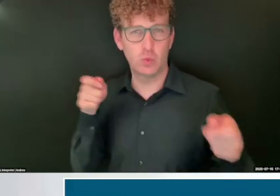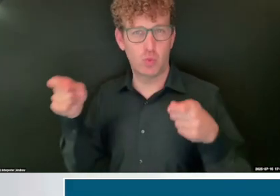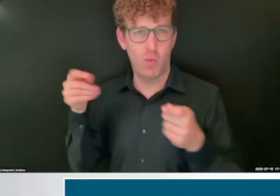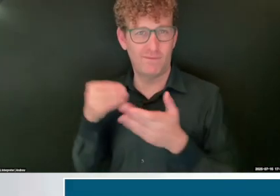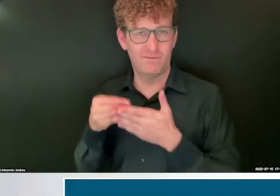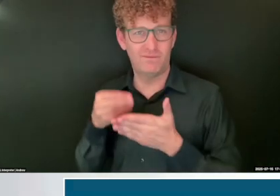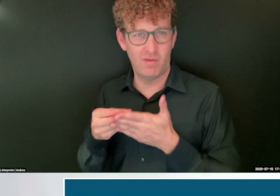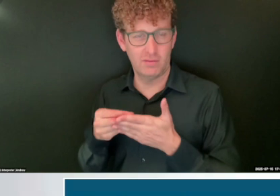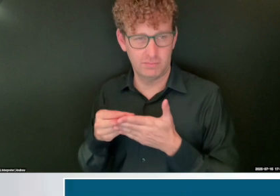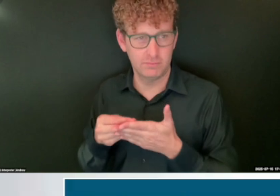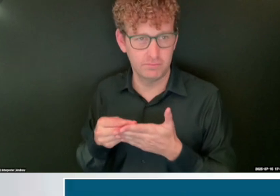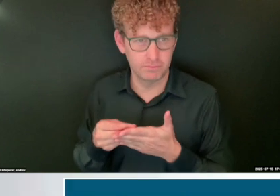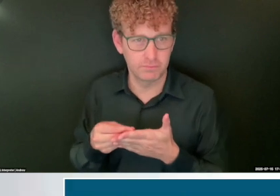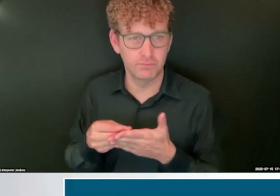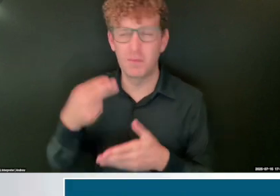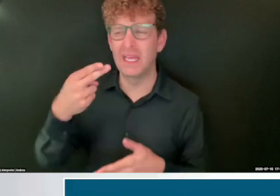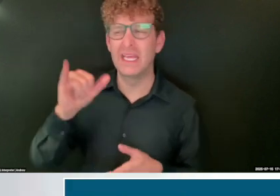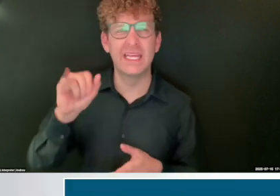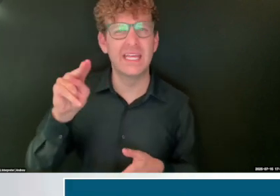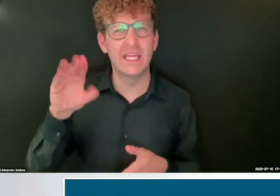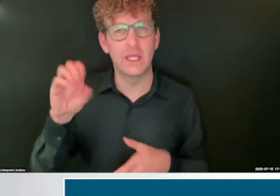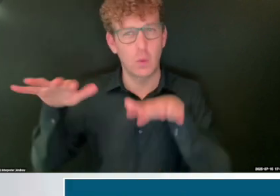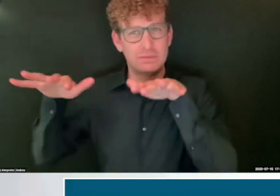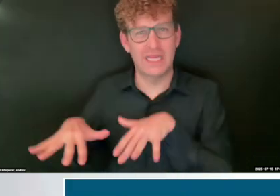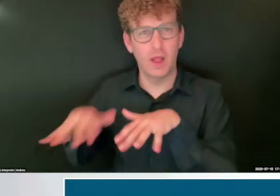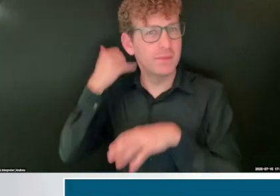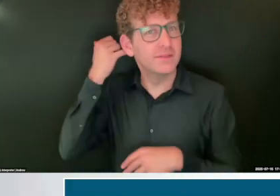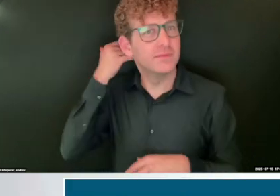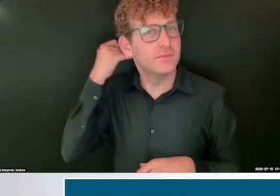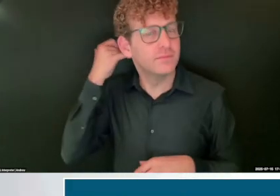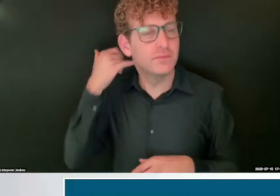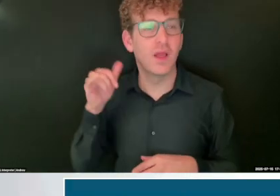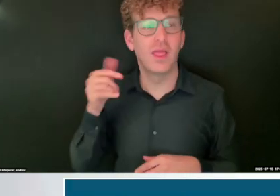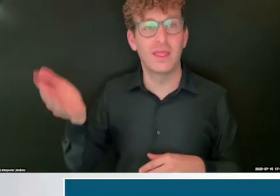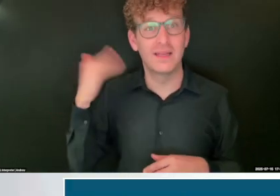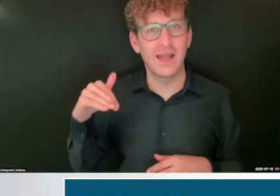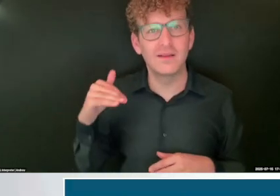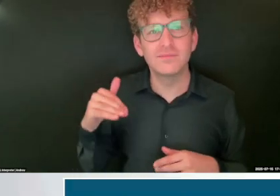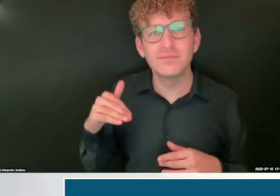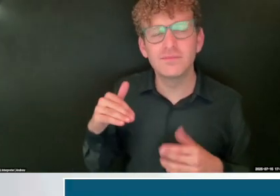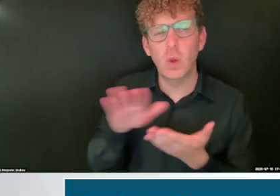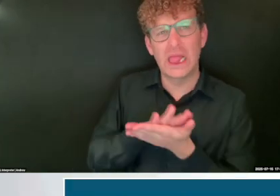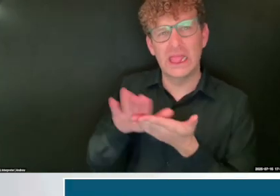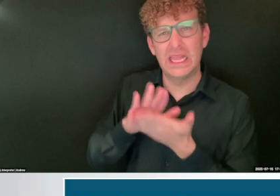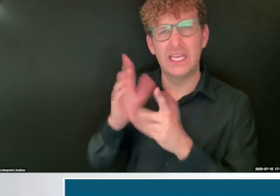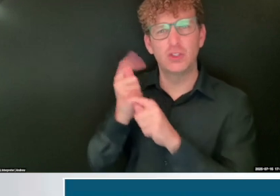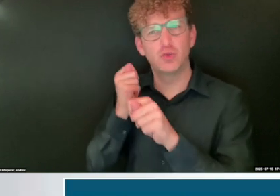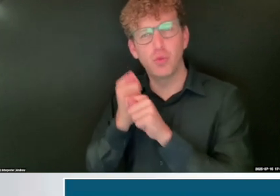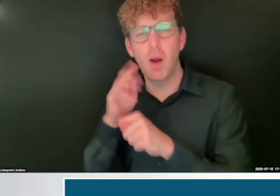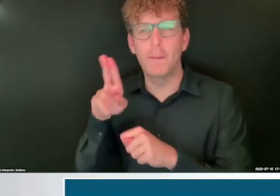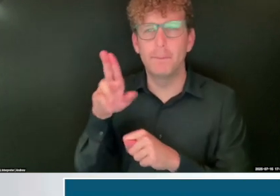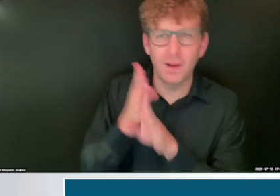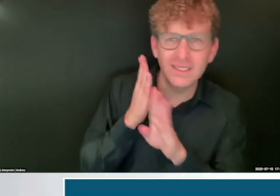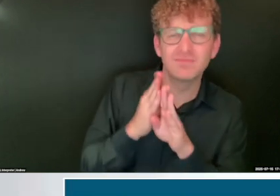Bus Voucher Incentive Program, or HVIP. And two, funding from last year's budget that was shifted